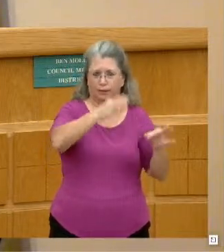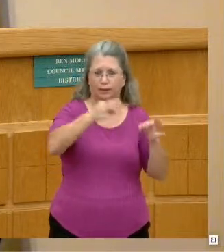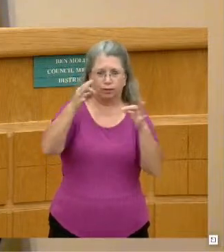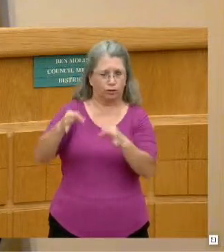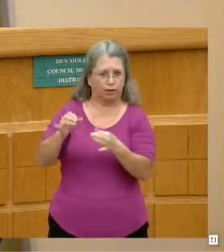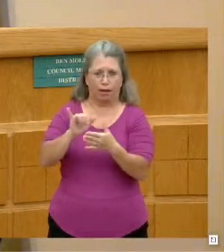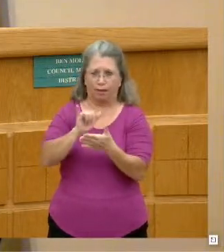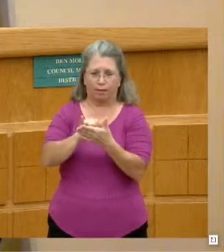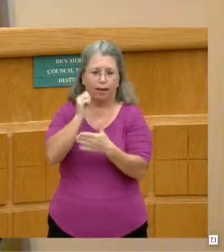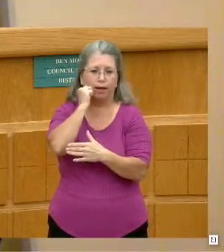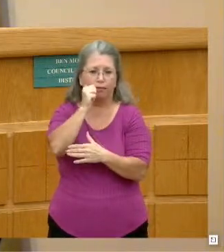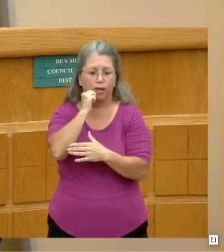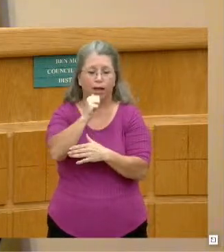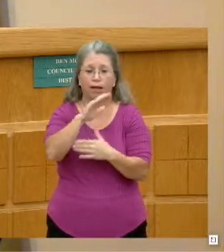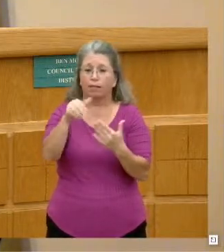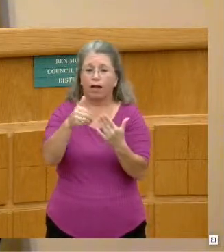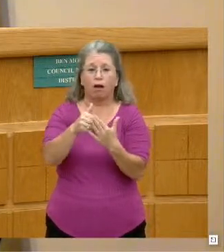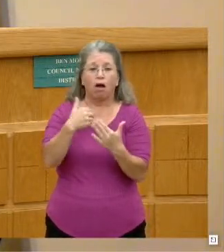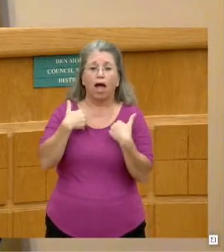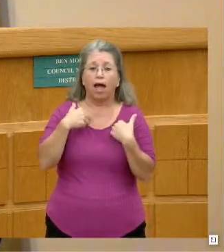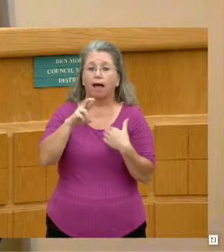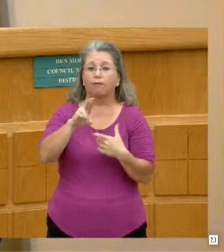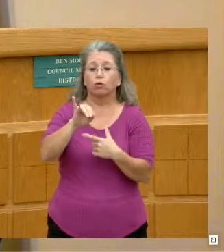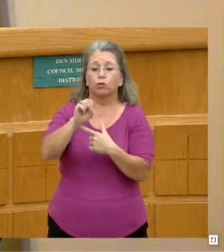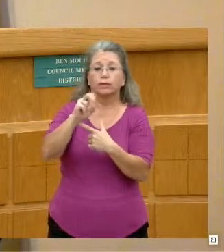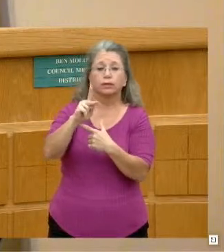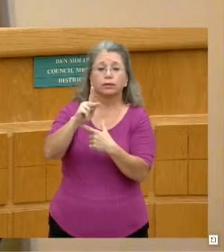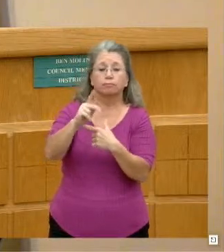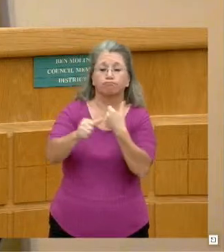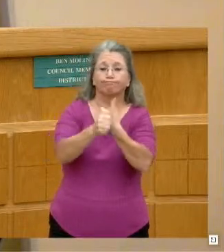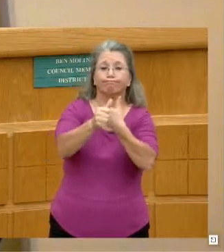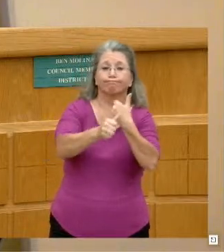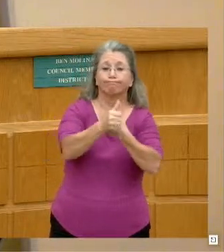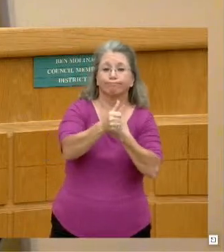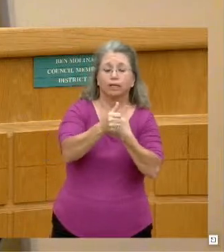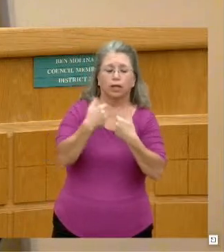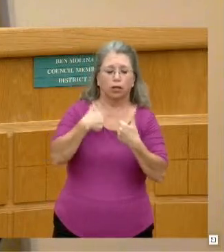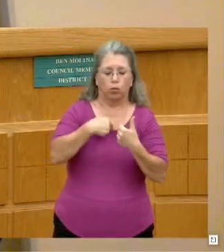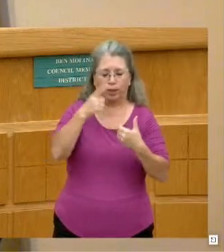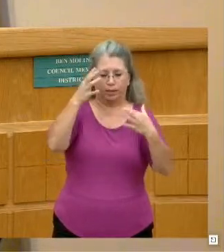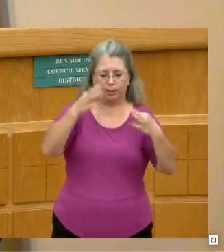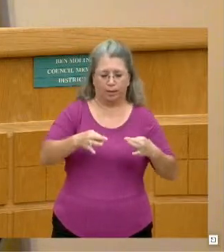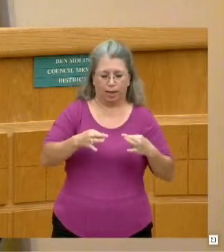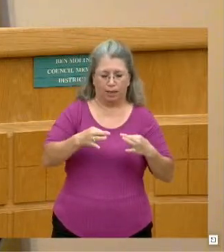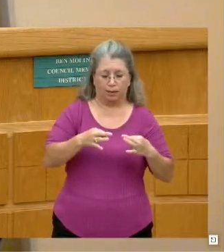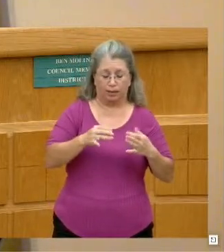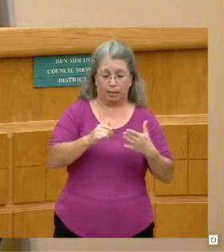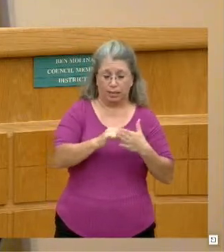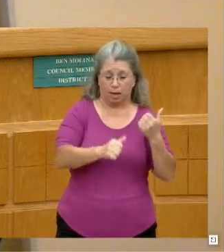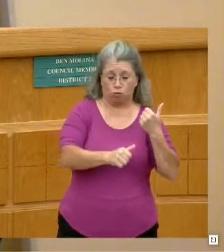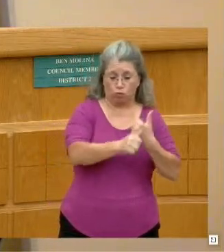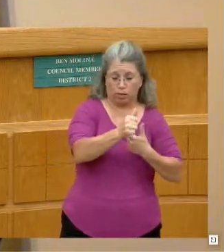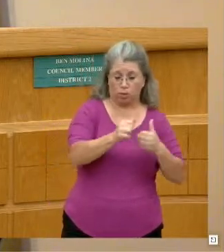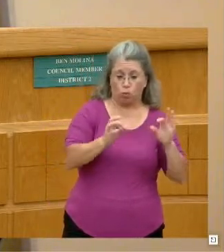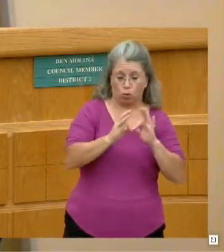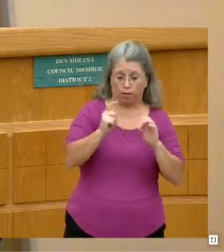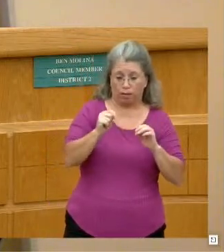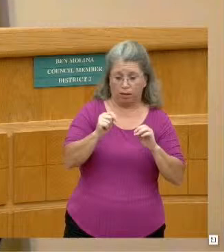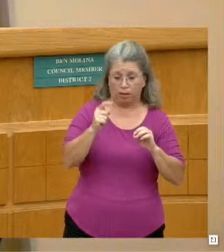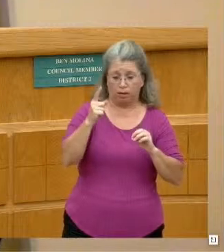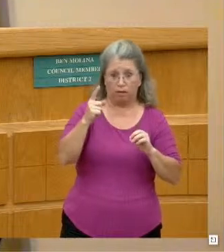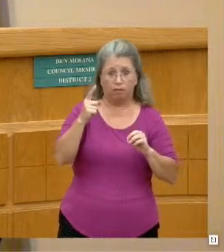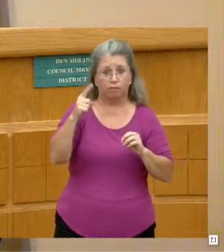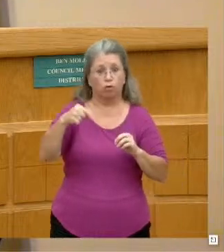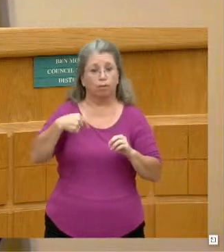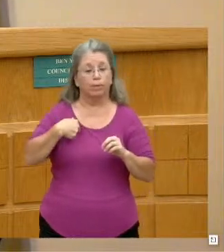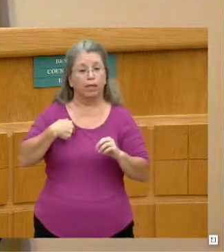are also risks, and we determine how important taking these risks are to us and whether the risk is worth it for the desired